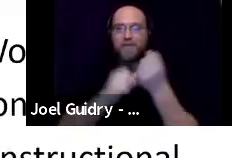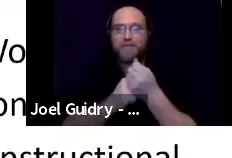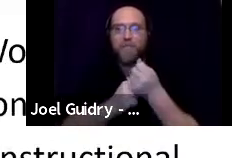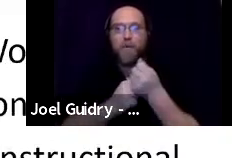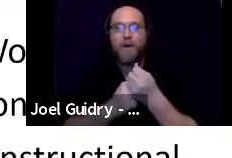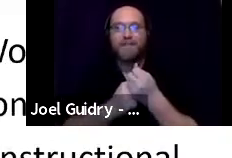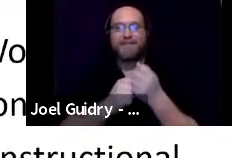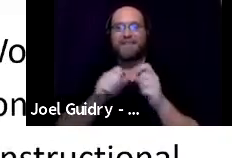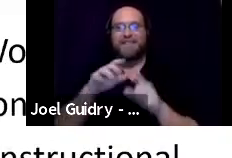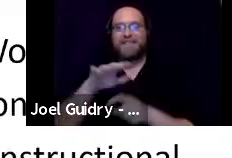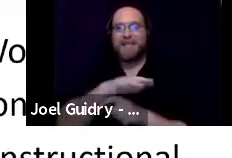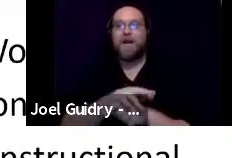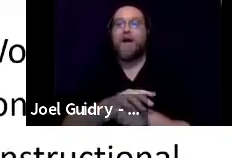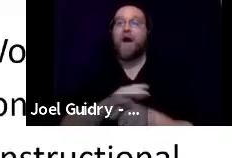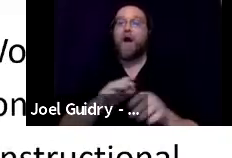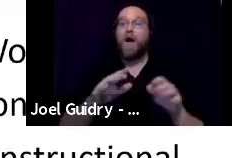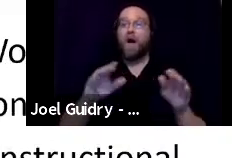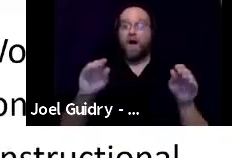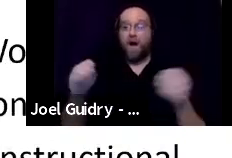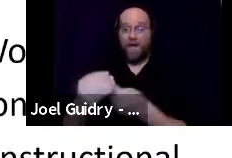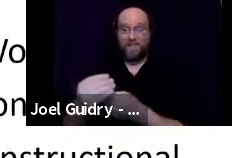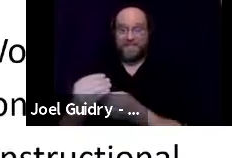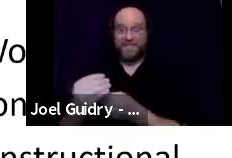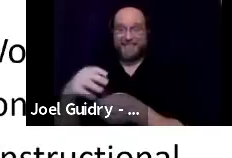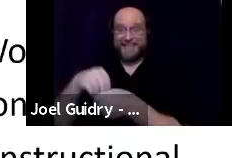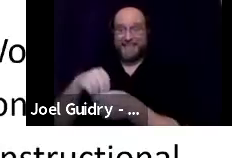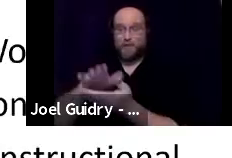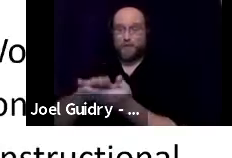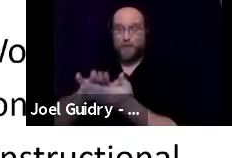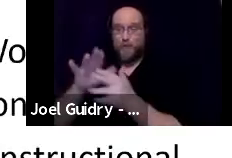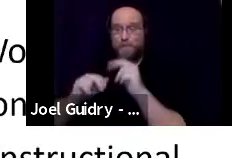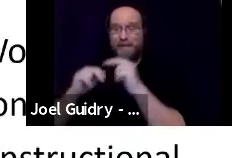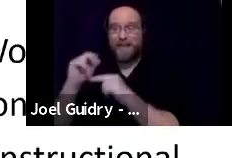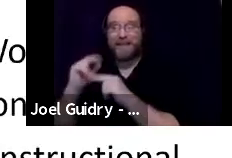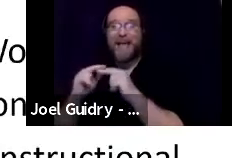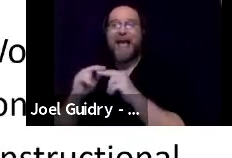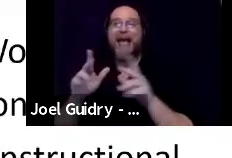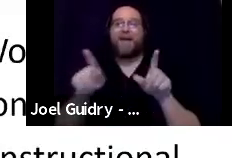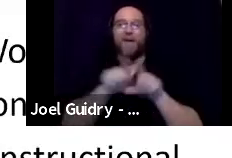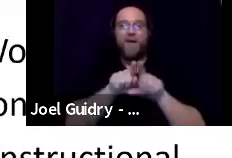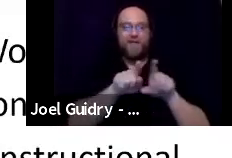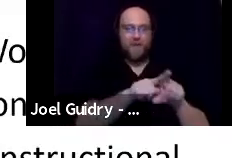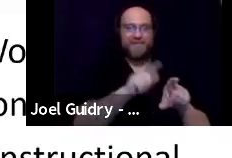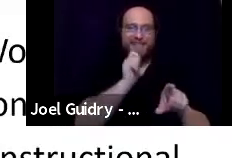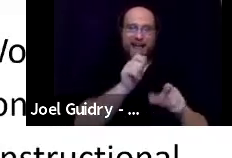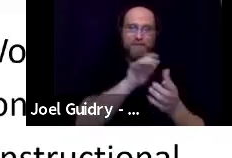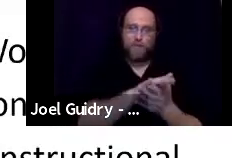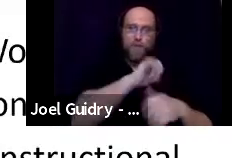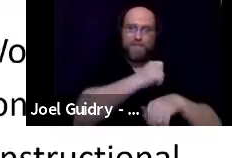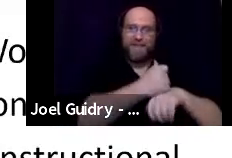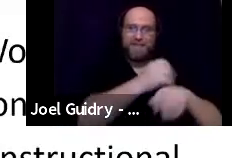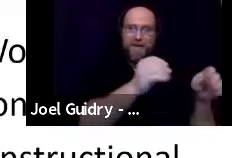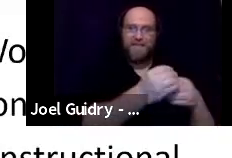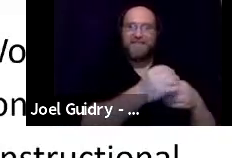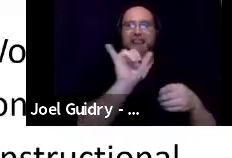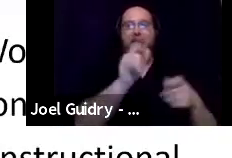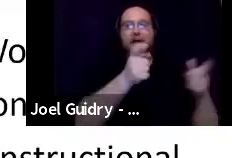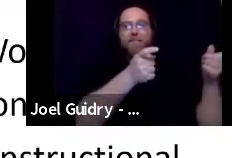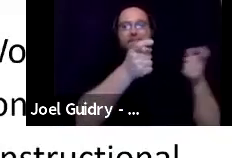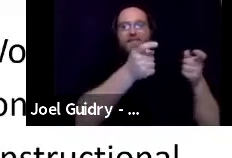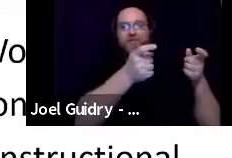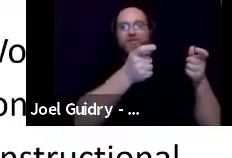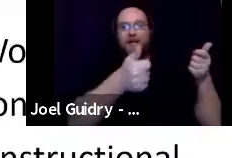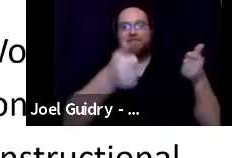both offices within a school building or those that are non-school based, such as your administrative offices.